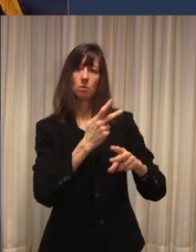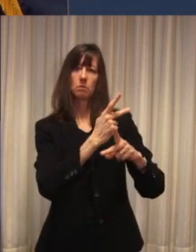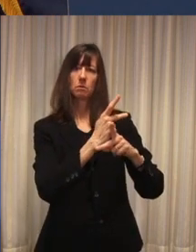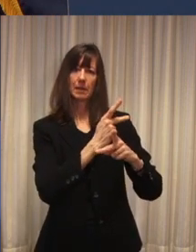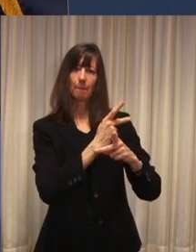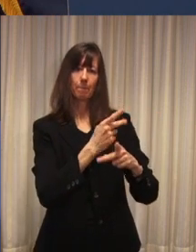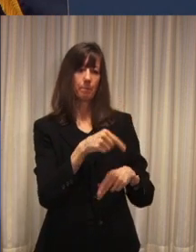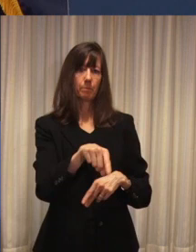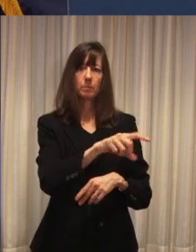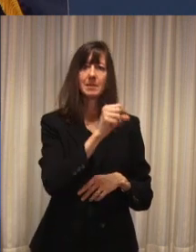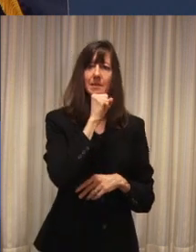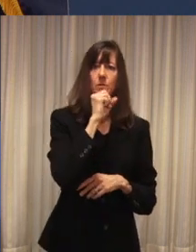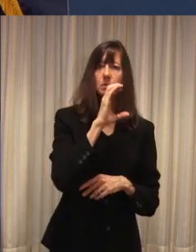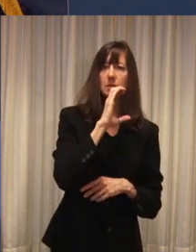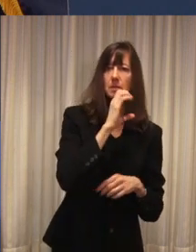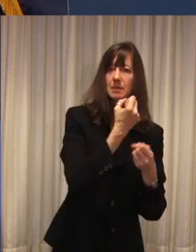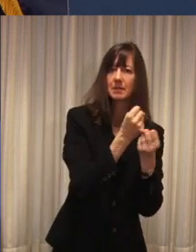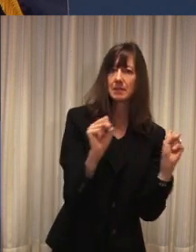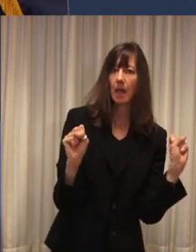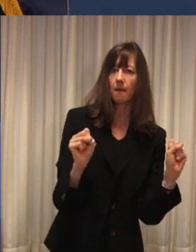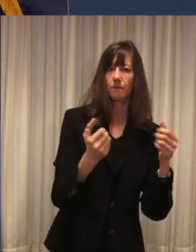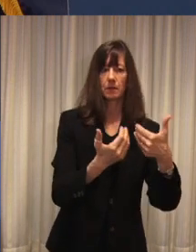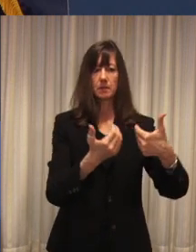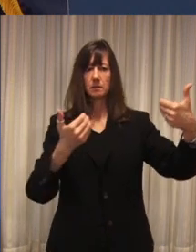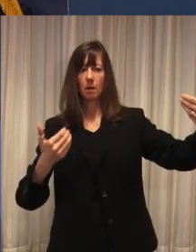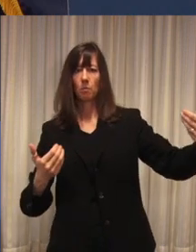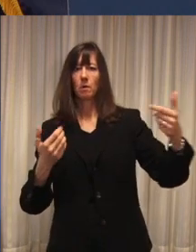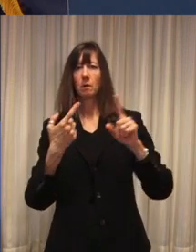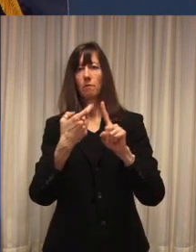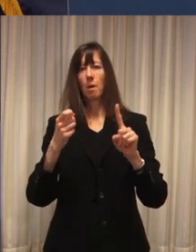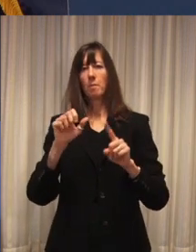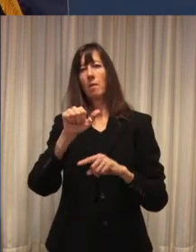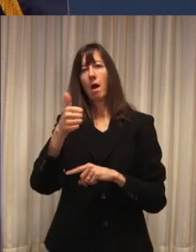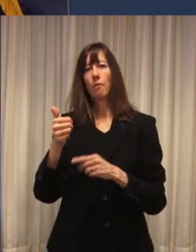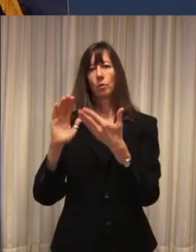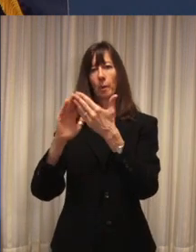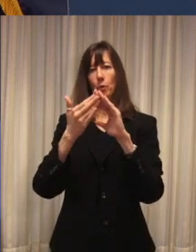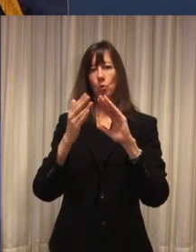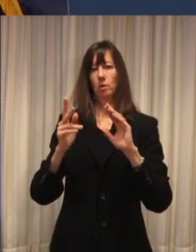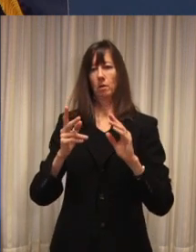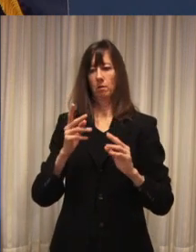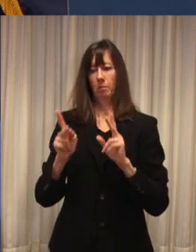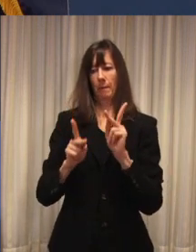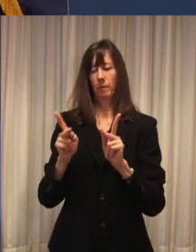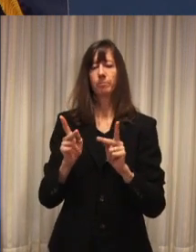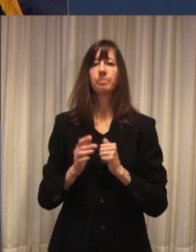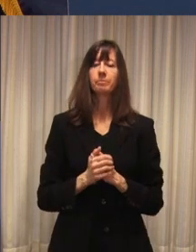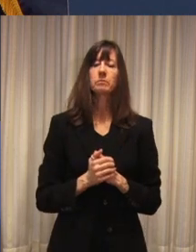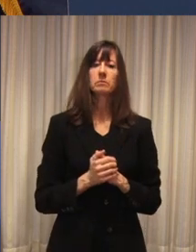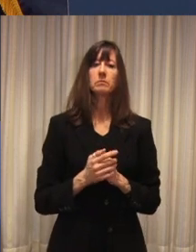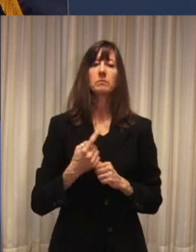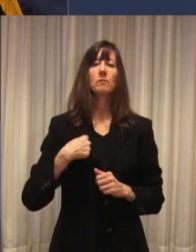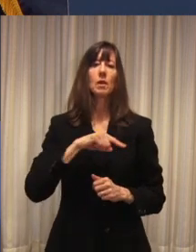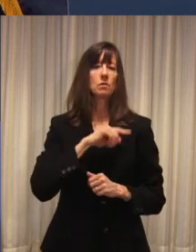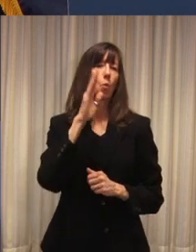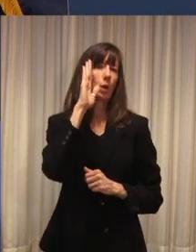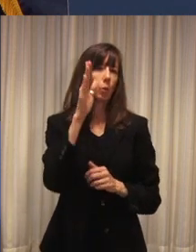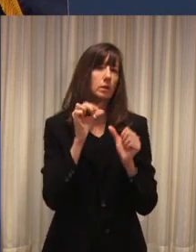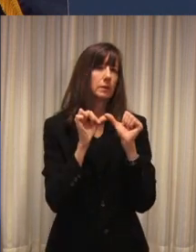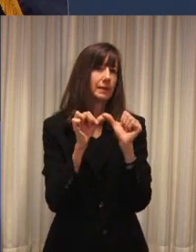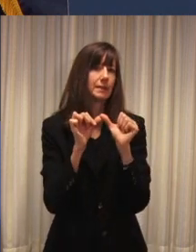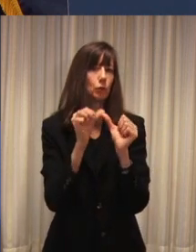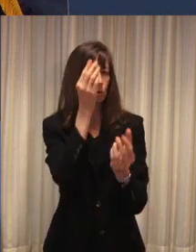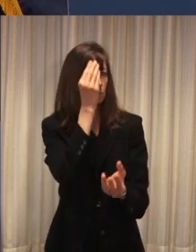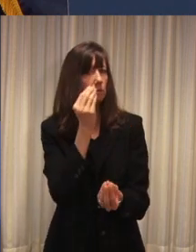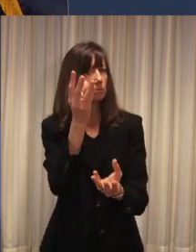residents. So we will continue to keep you updated. We have more testing to do in those senior facilities. We will be putting in, and have